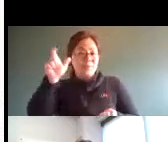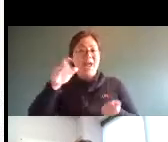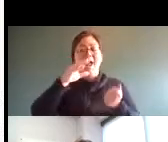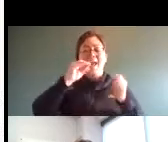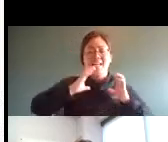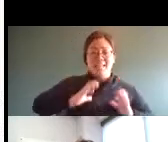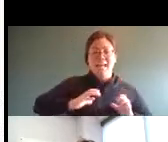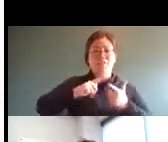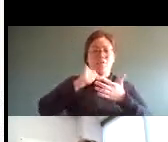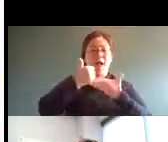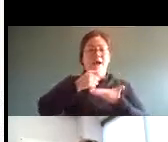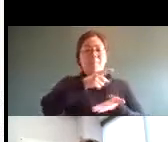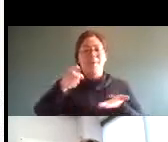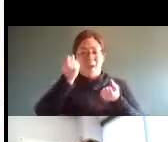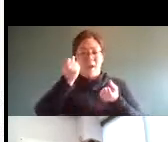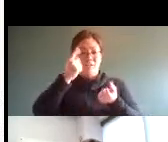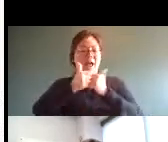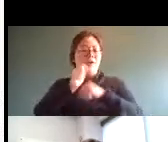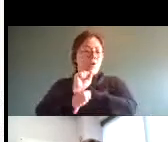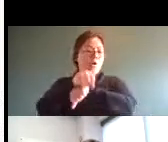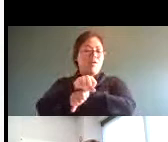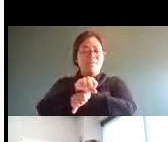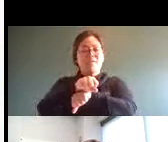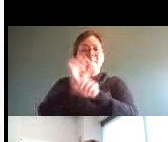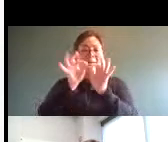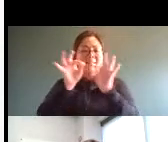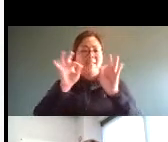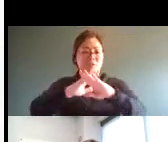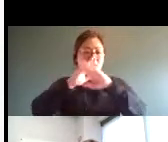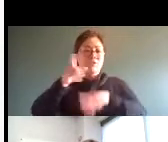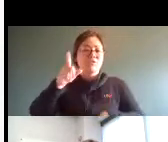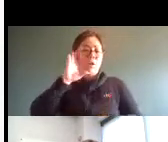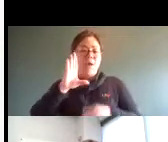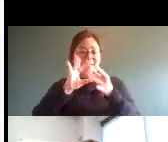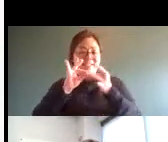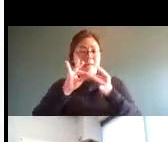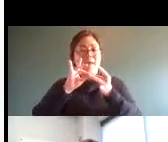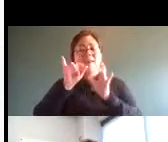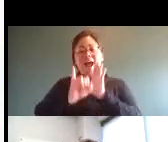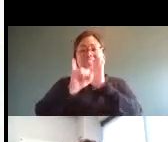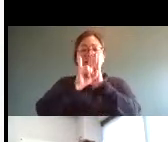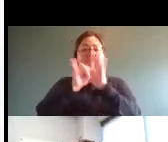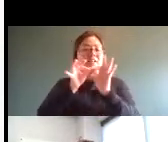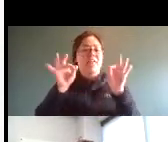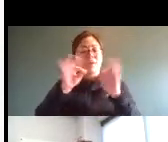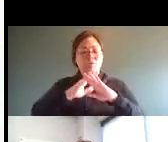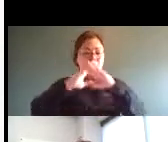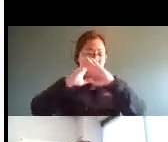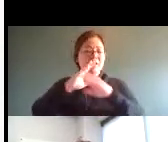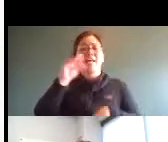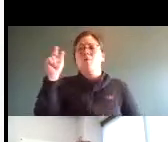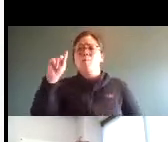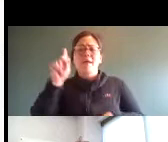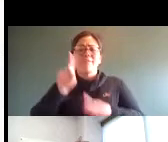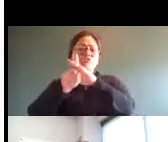help them to understand how to overcome language barriers. She'll be talking about identifying where language barriers may manifest in the